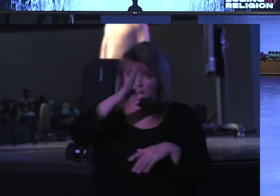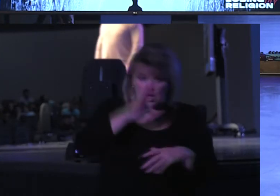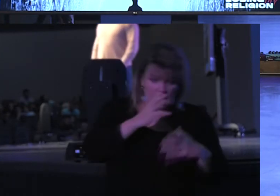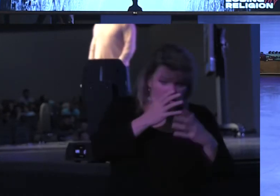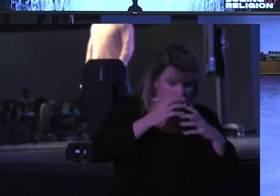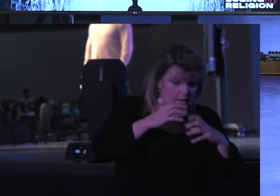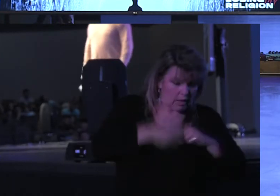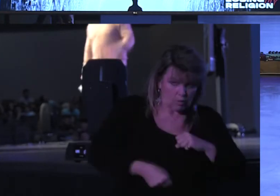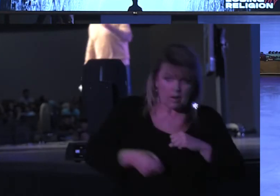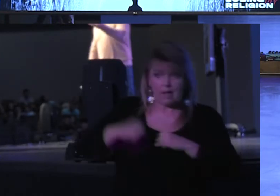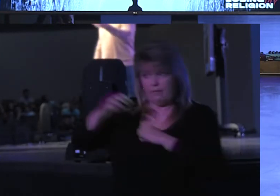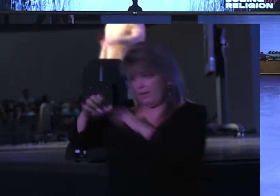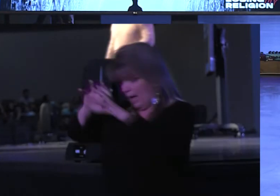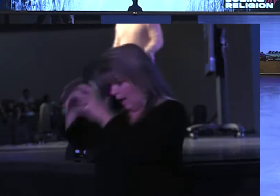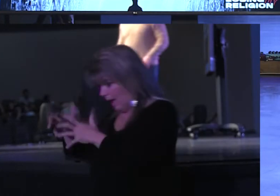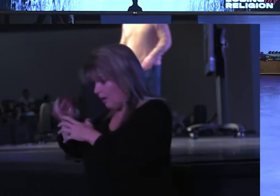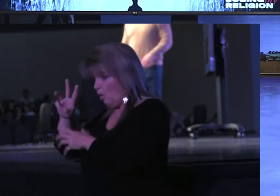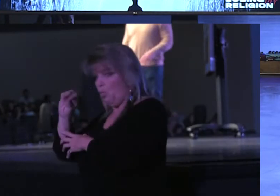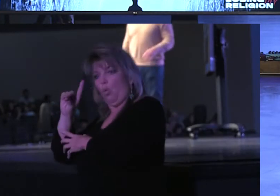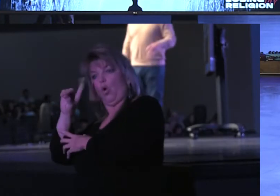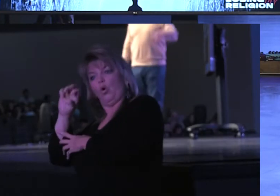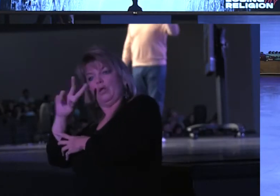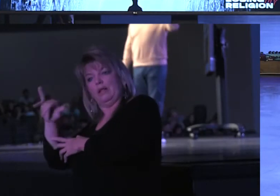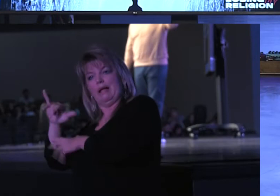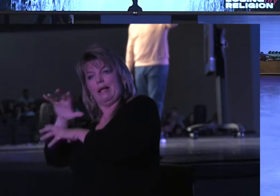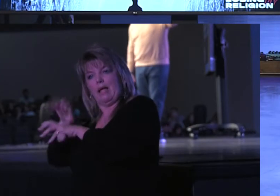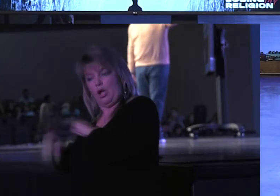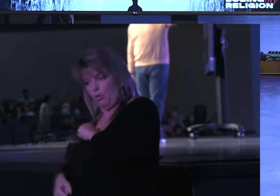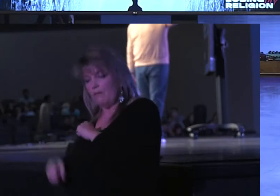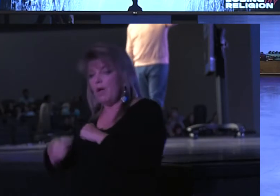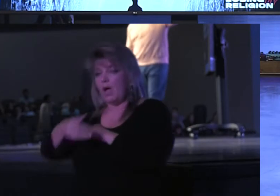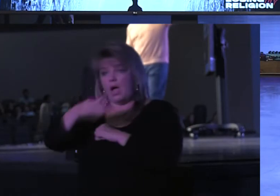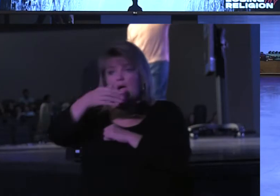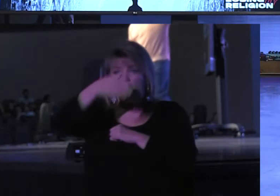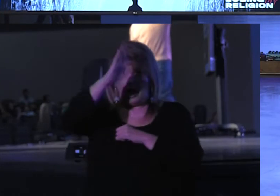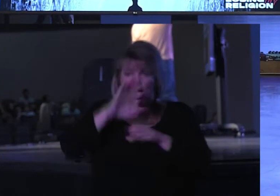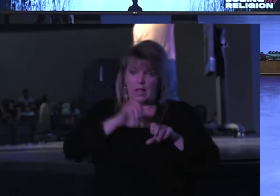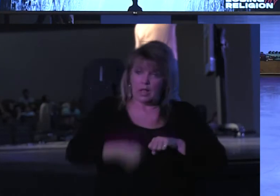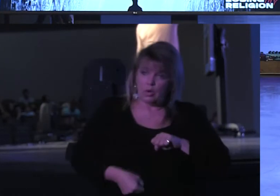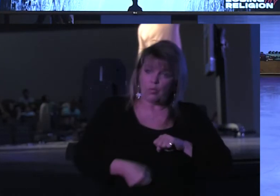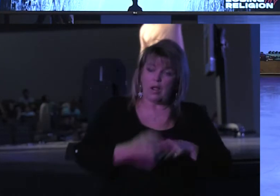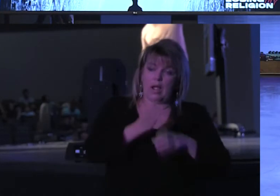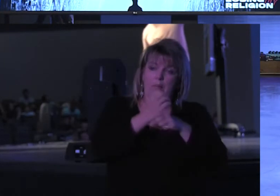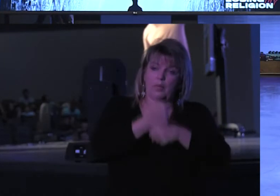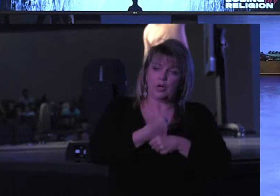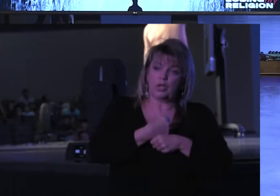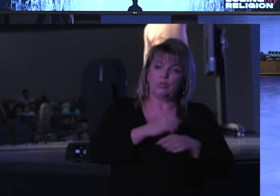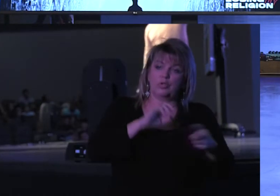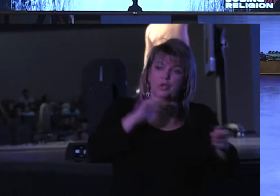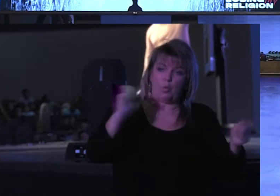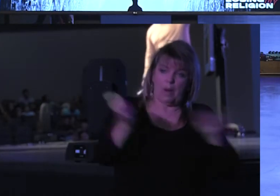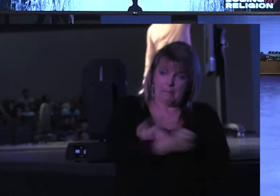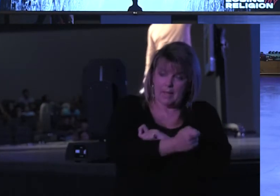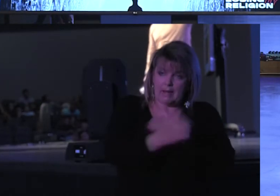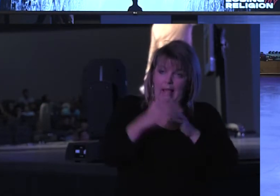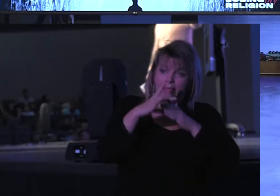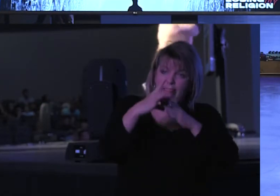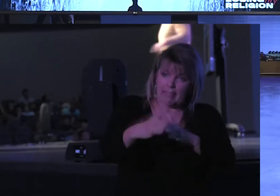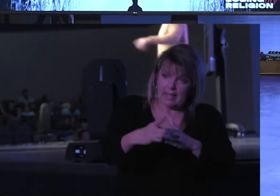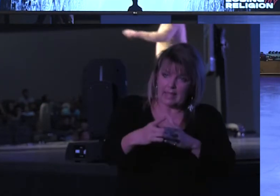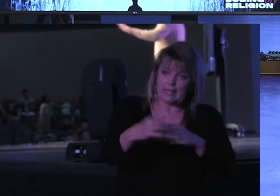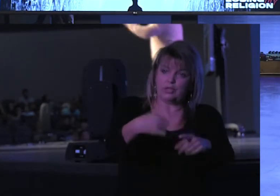grief and worldly grief? The scripture answers it. Look what he says. For godly grief produces a repentance that leads